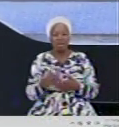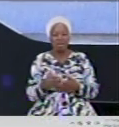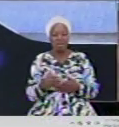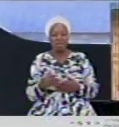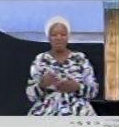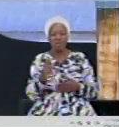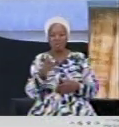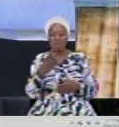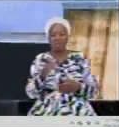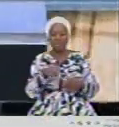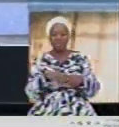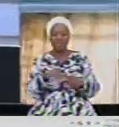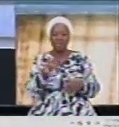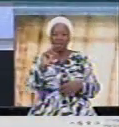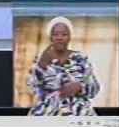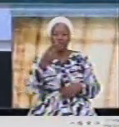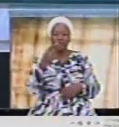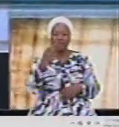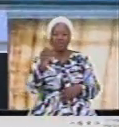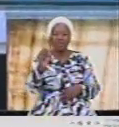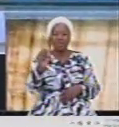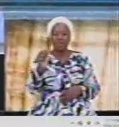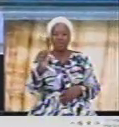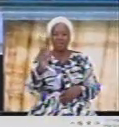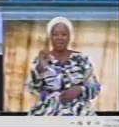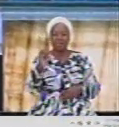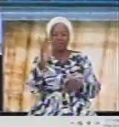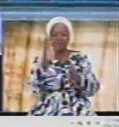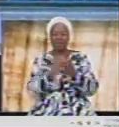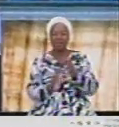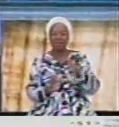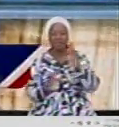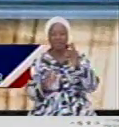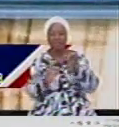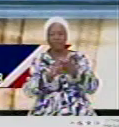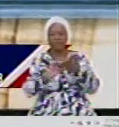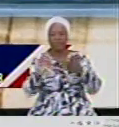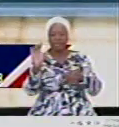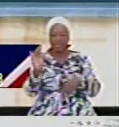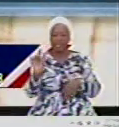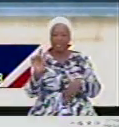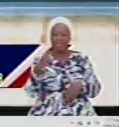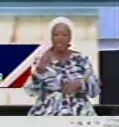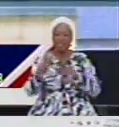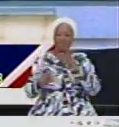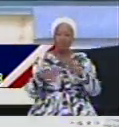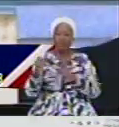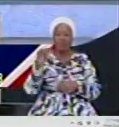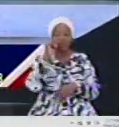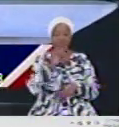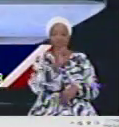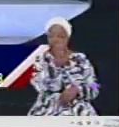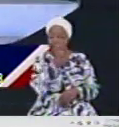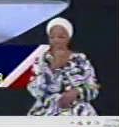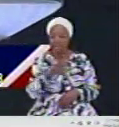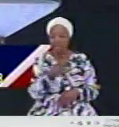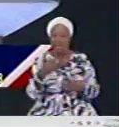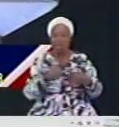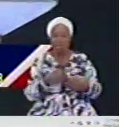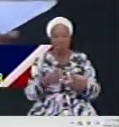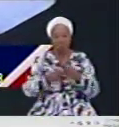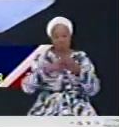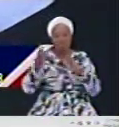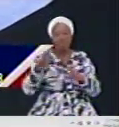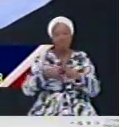Samuel. I'm reading from chapter 7, verse 8. The people of Israel, they had gone away from the